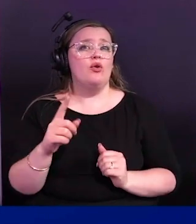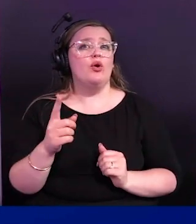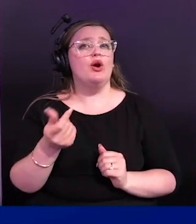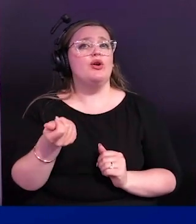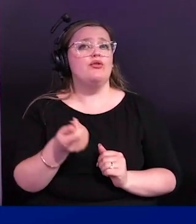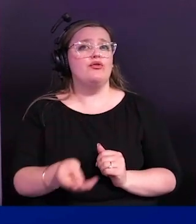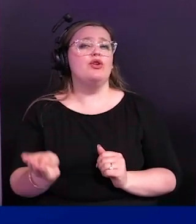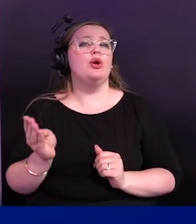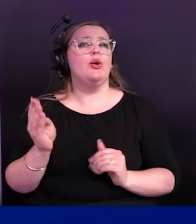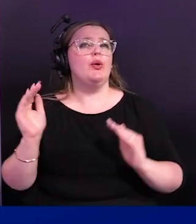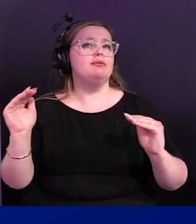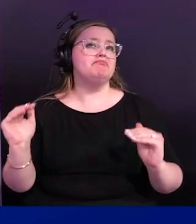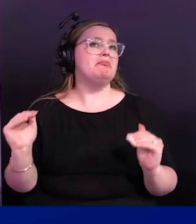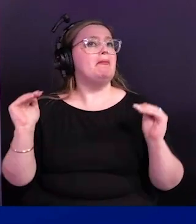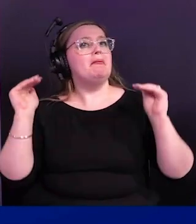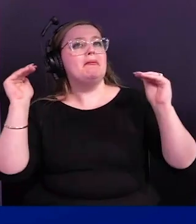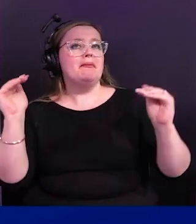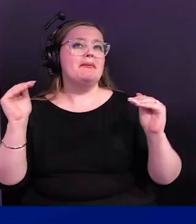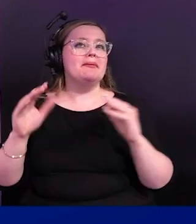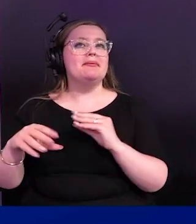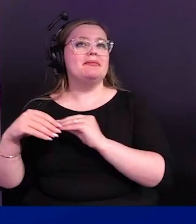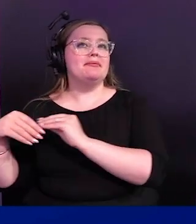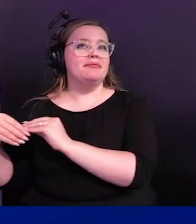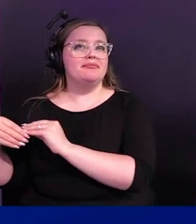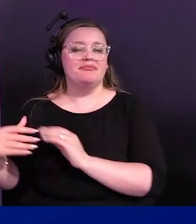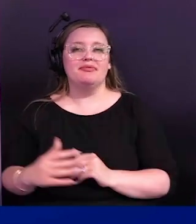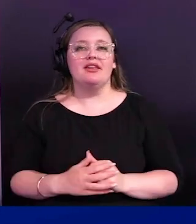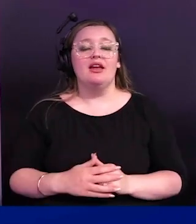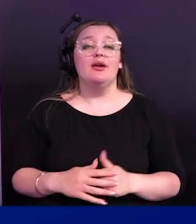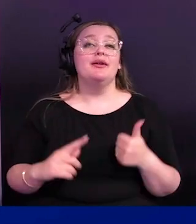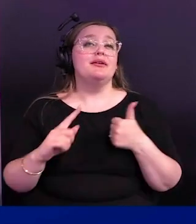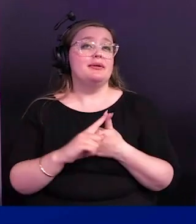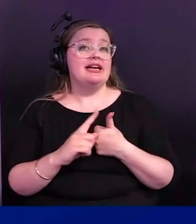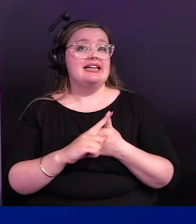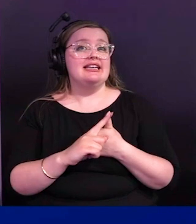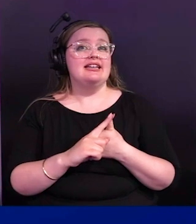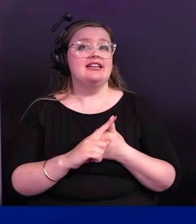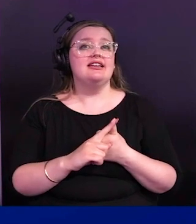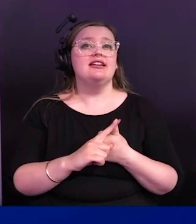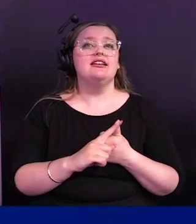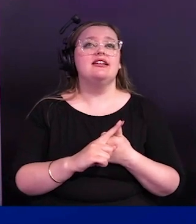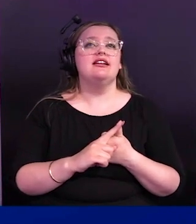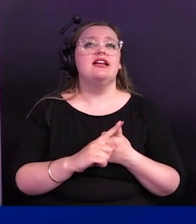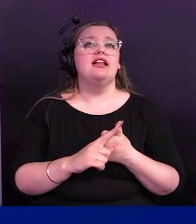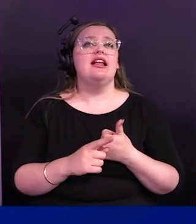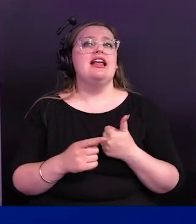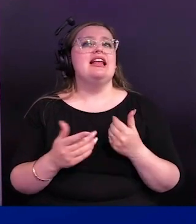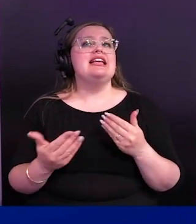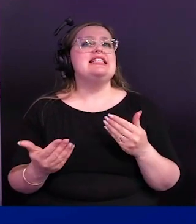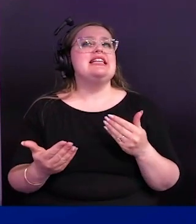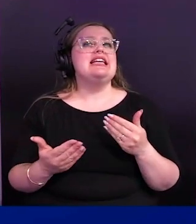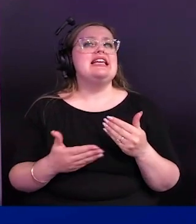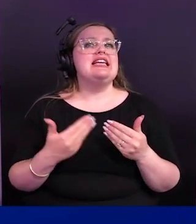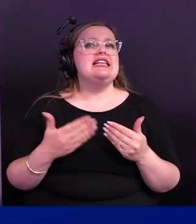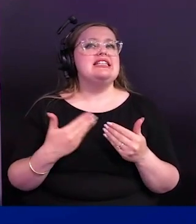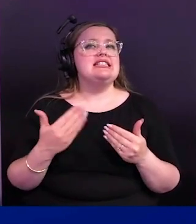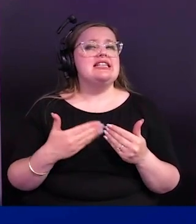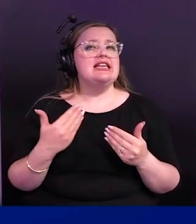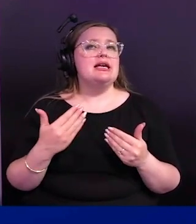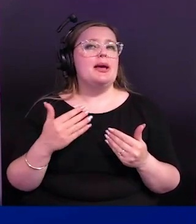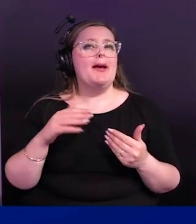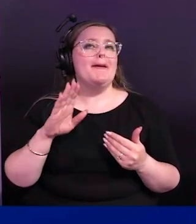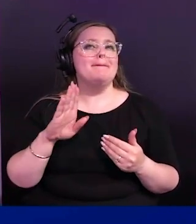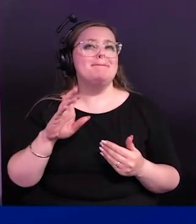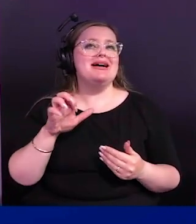to say, enhancements. One is a sizable segment is asking for an easy button experience. How